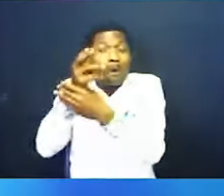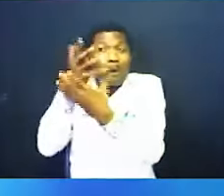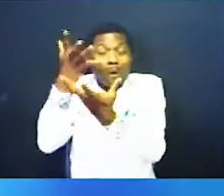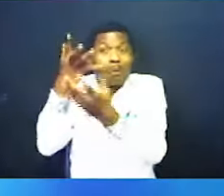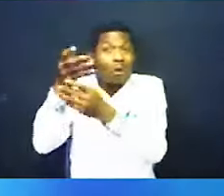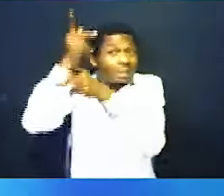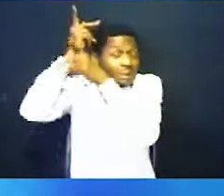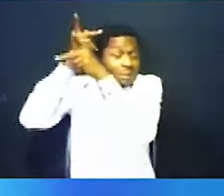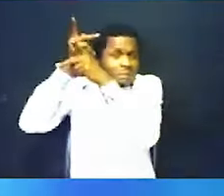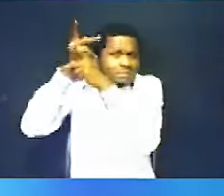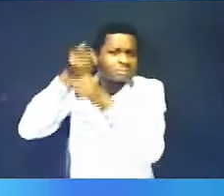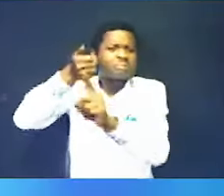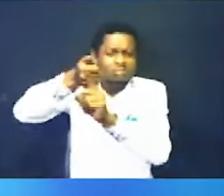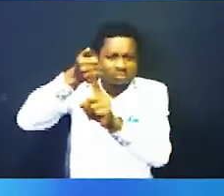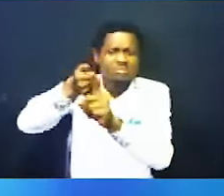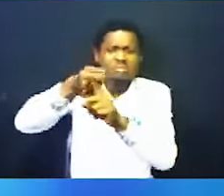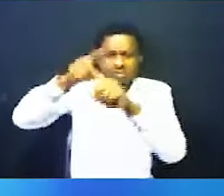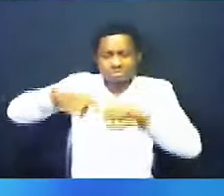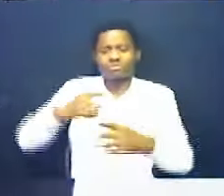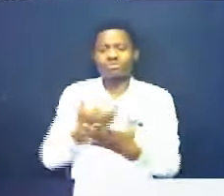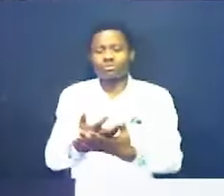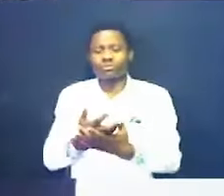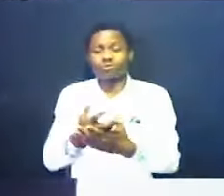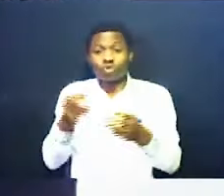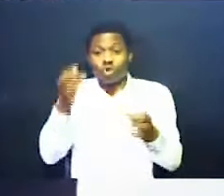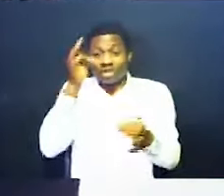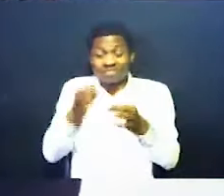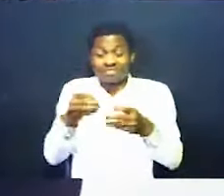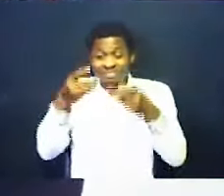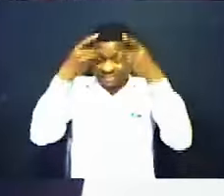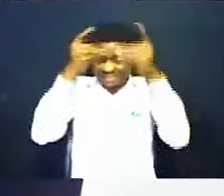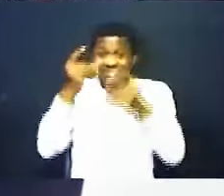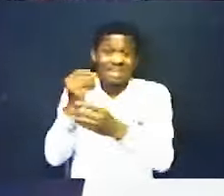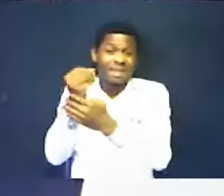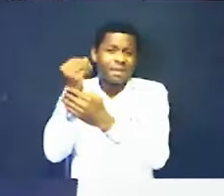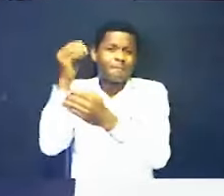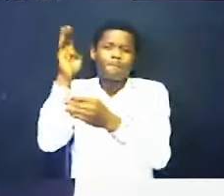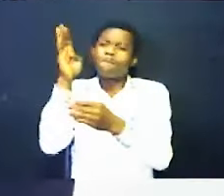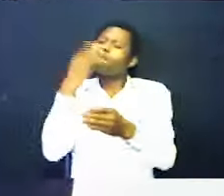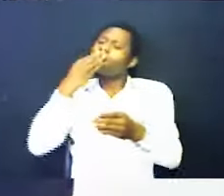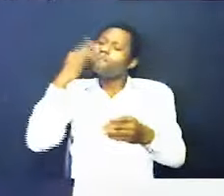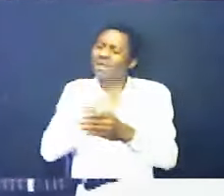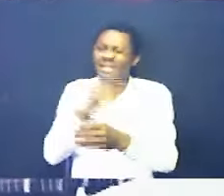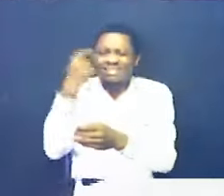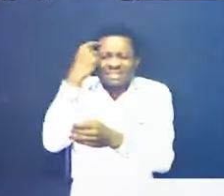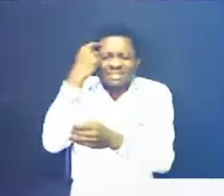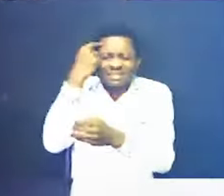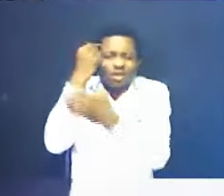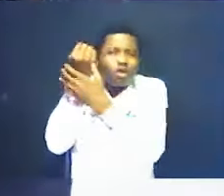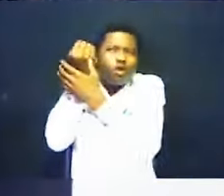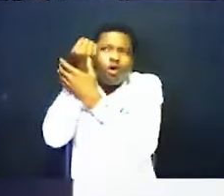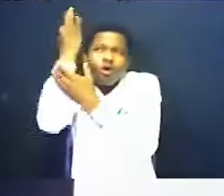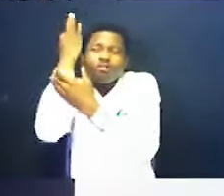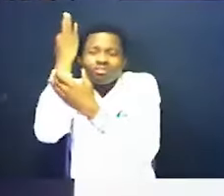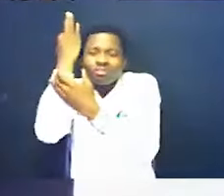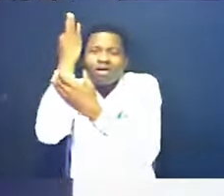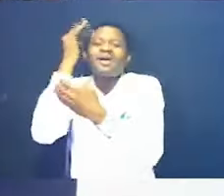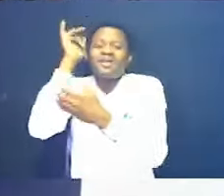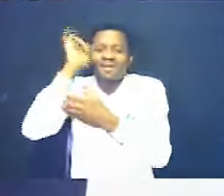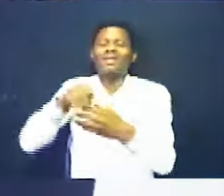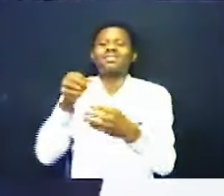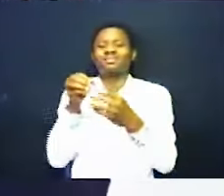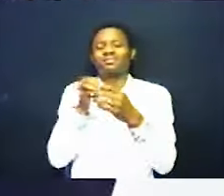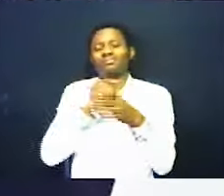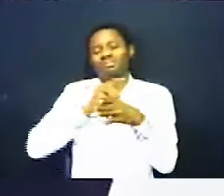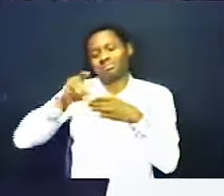yourself is discipline. David is saying, "Ewurade mani amedwene ani ne firi manum no enhye wo nyankopon de anuanyam. Ye wo